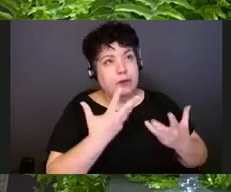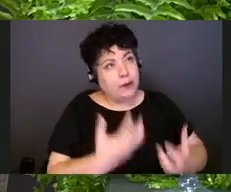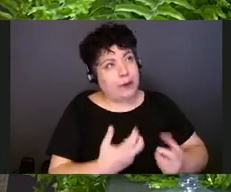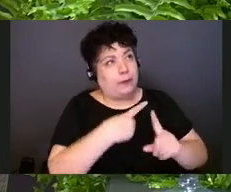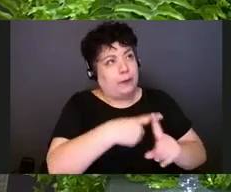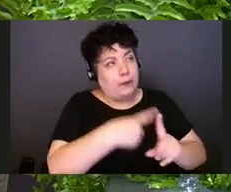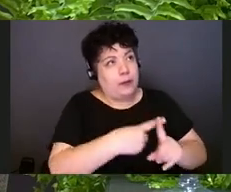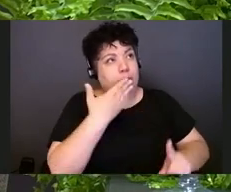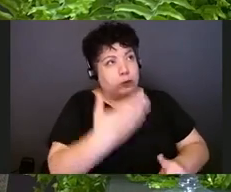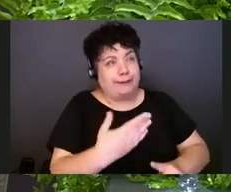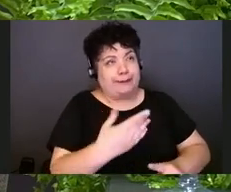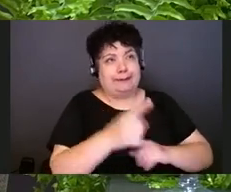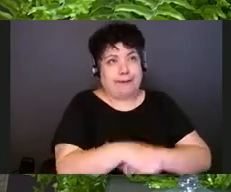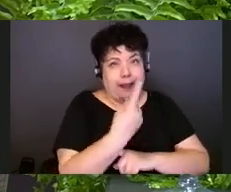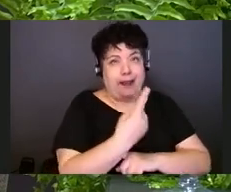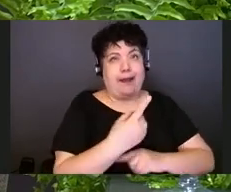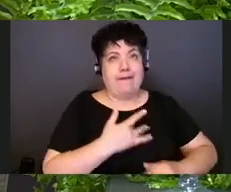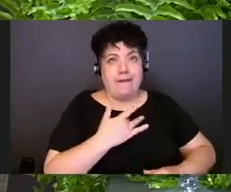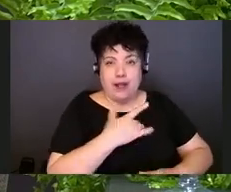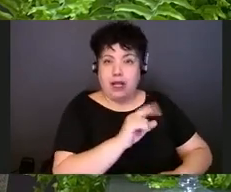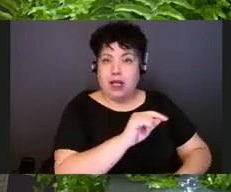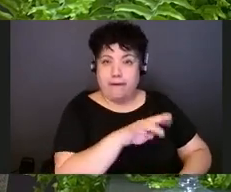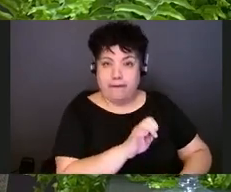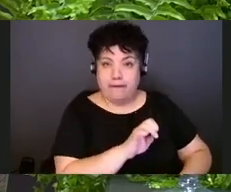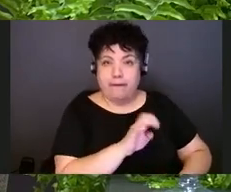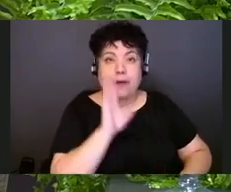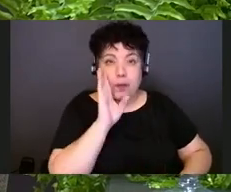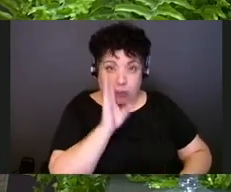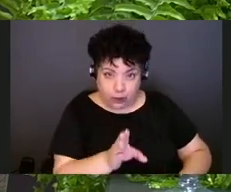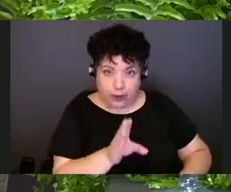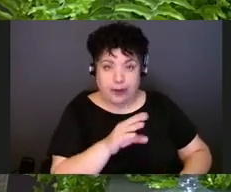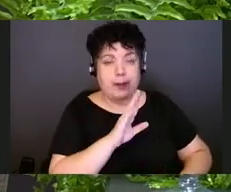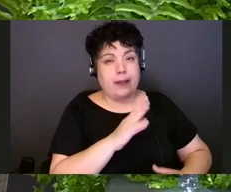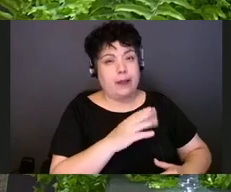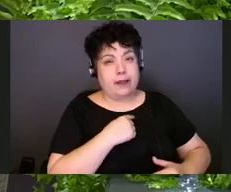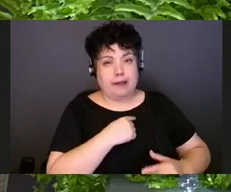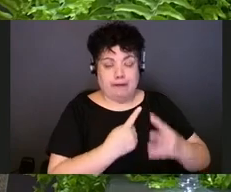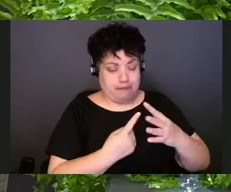love, I want to feel love. You're going to feel it. It's going to come to you.